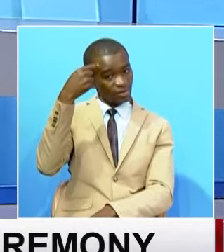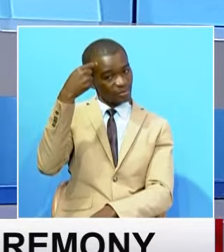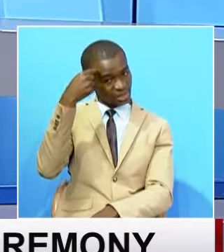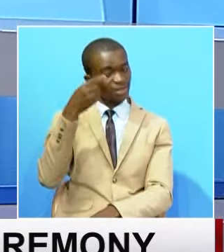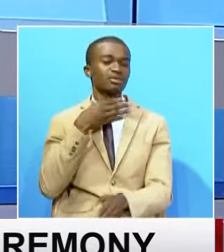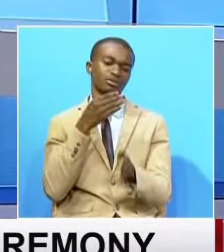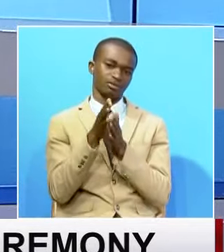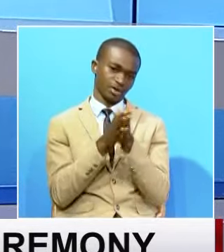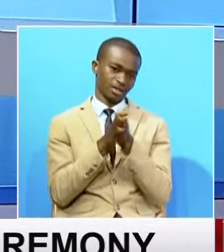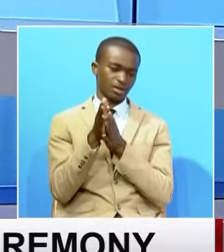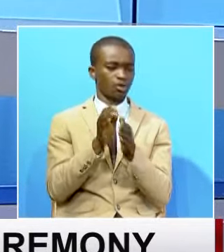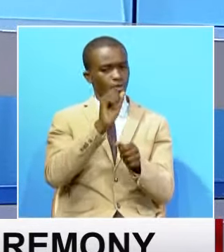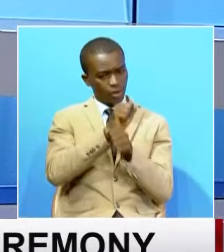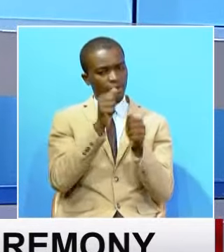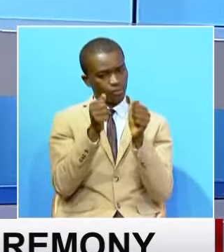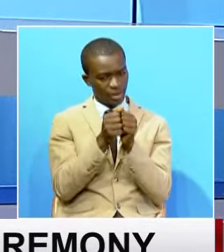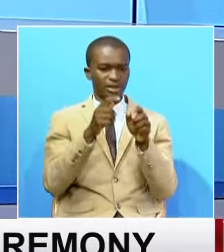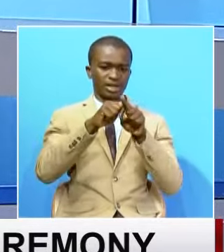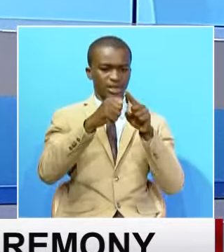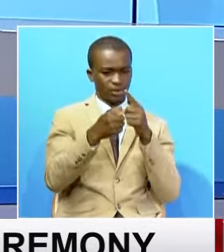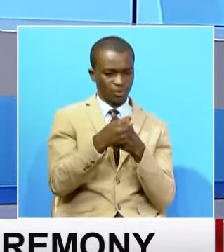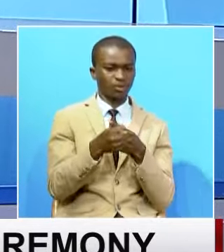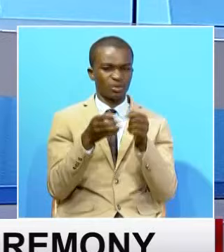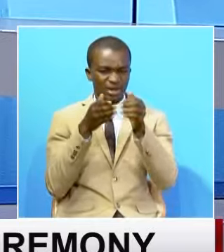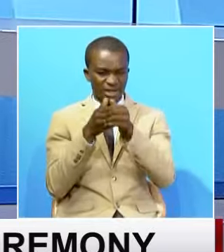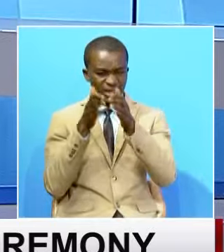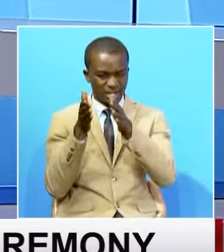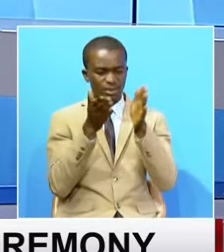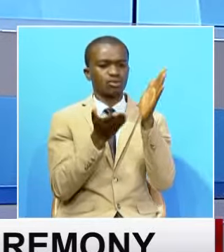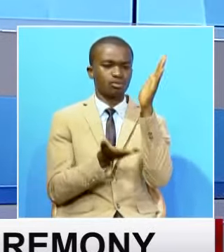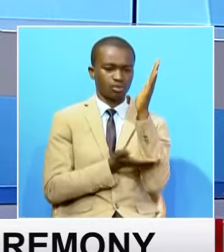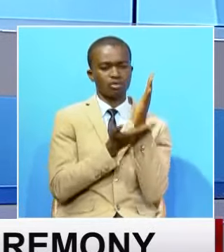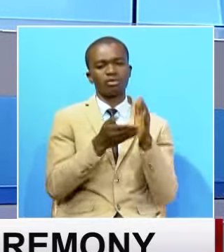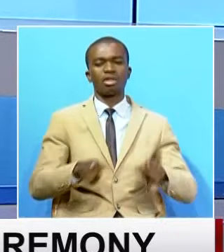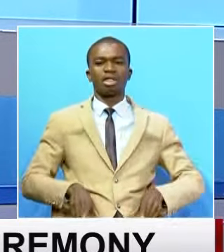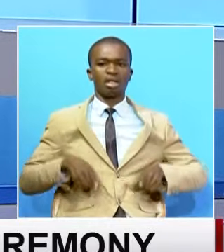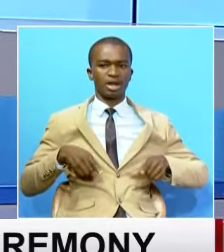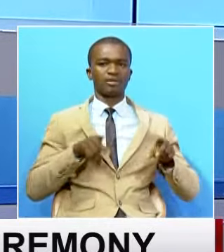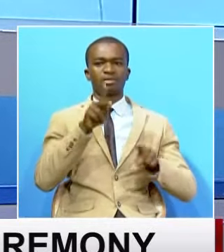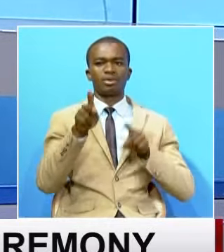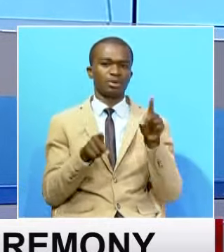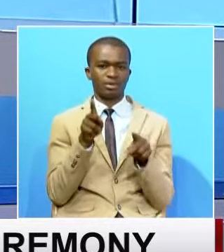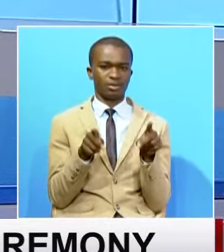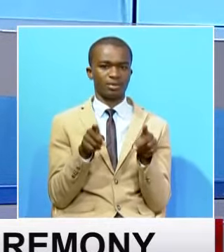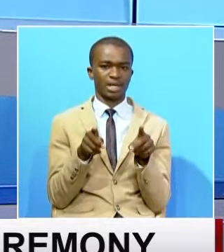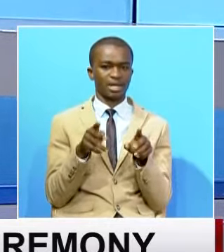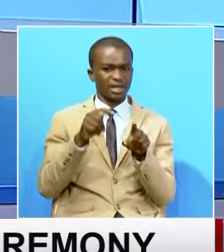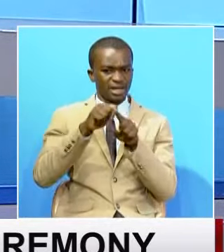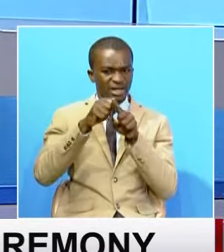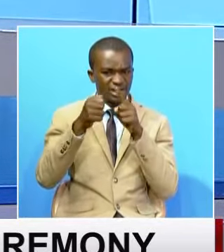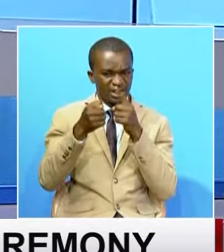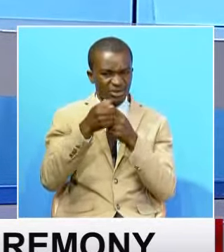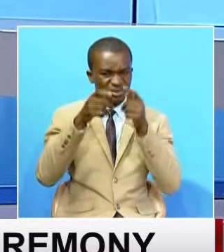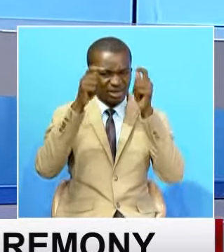the country and transform the lives of citizens. Speaking when he graced the Wilile traditional ceremony in Chienga district of